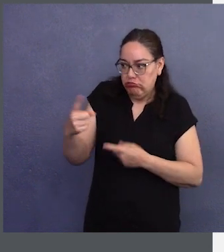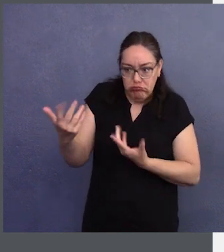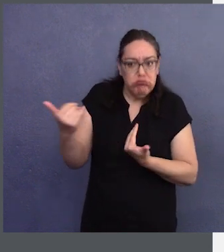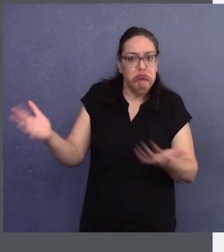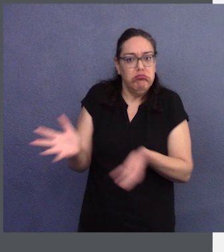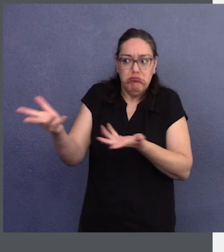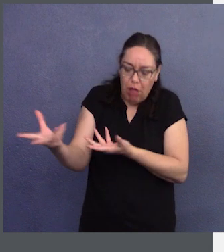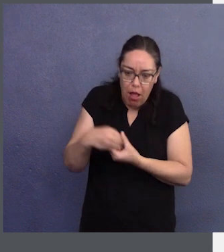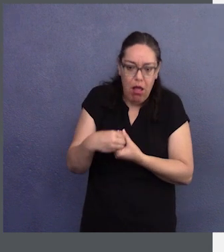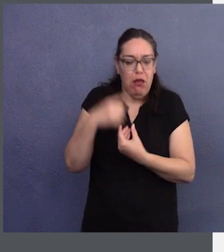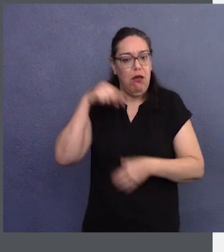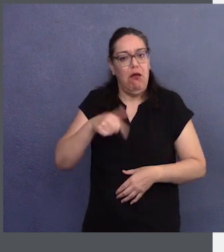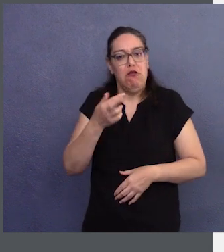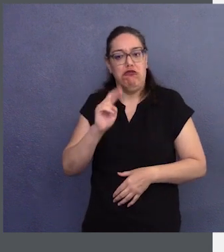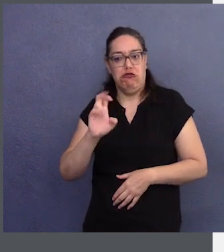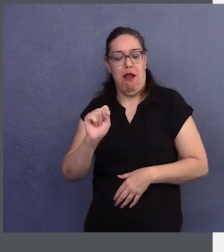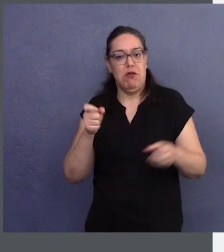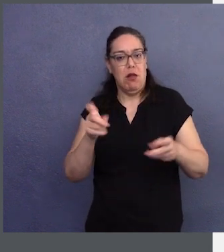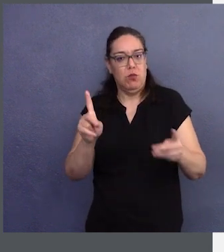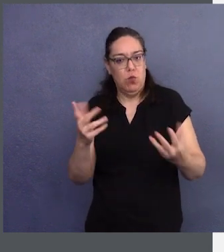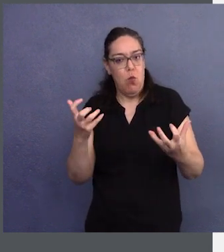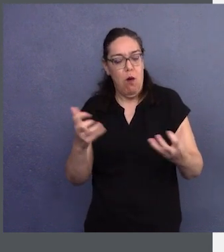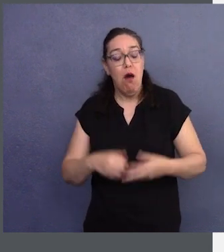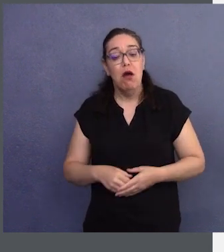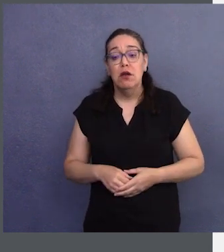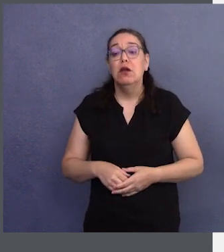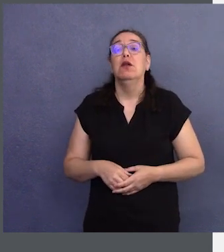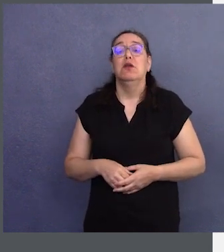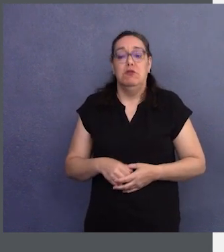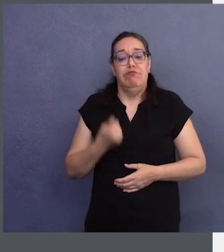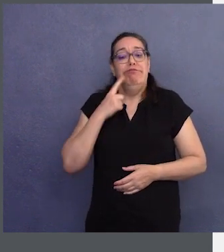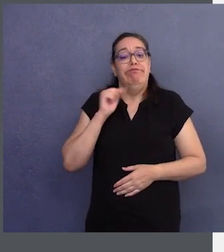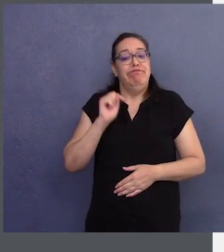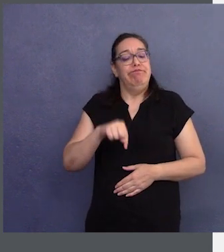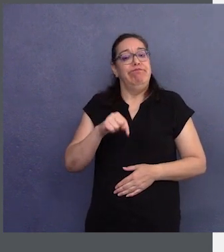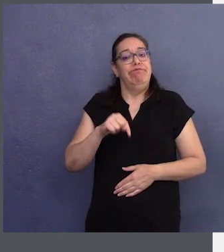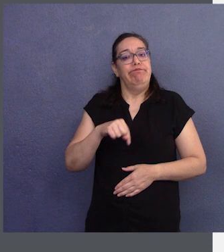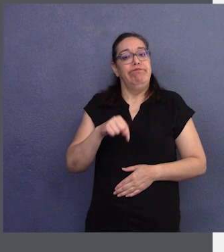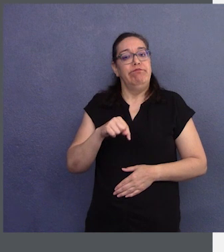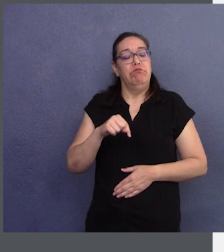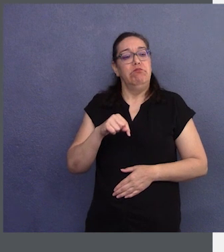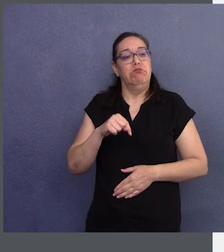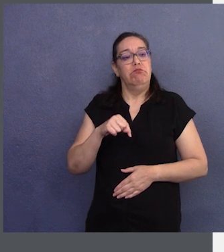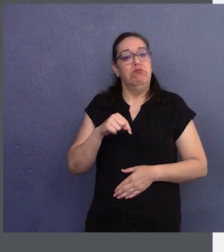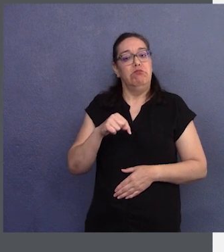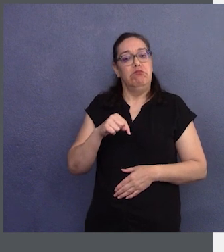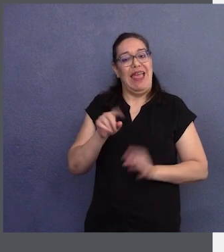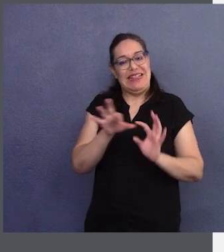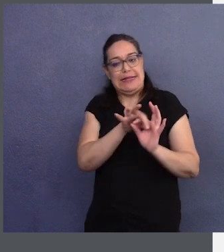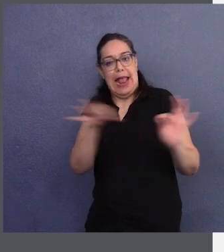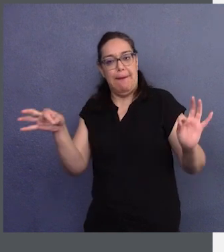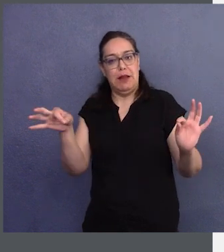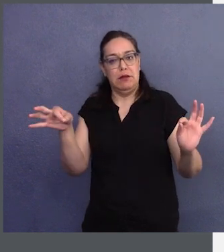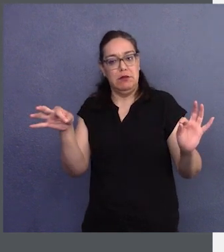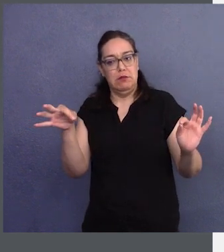this grant opportunity. So this is kind of a statement